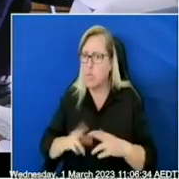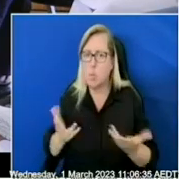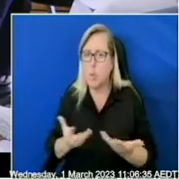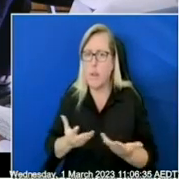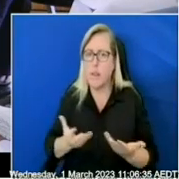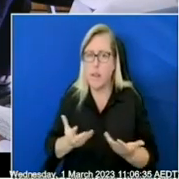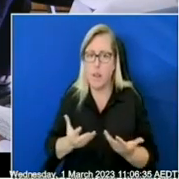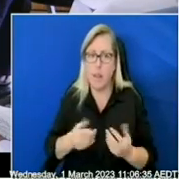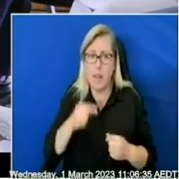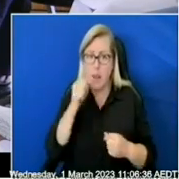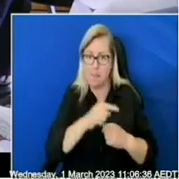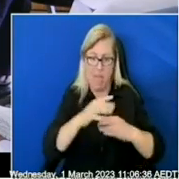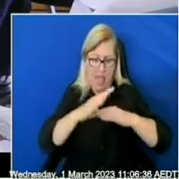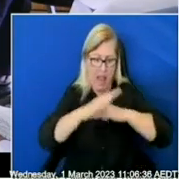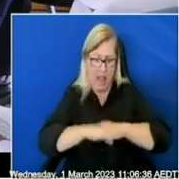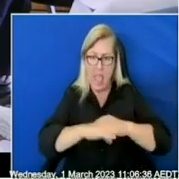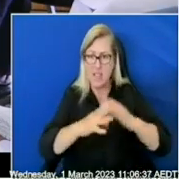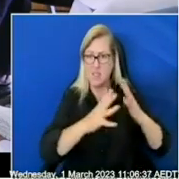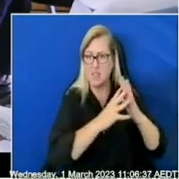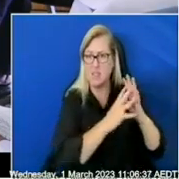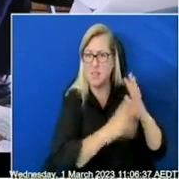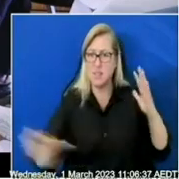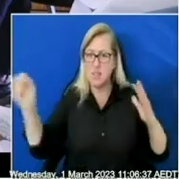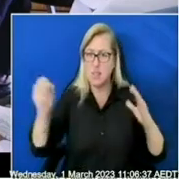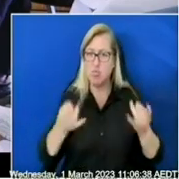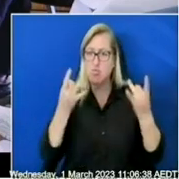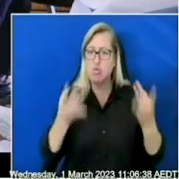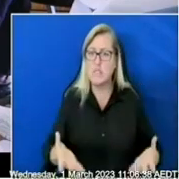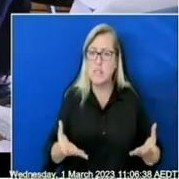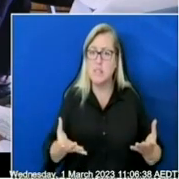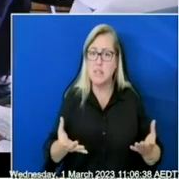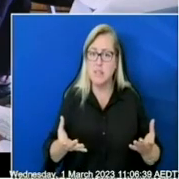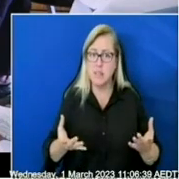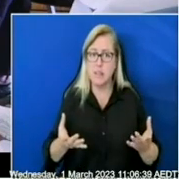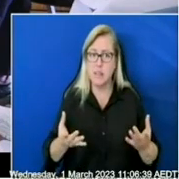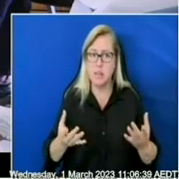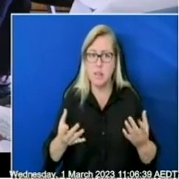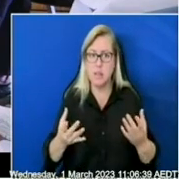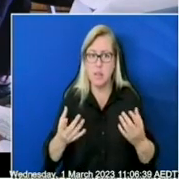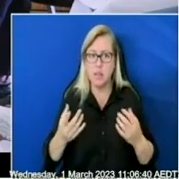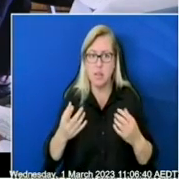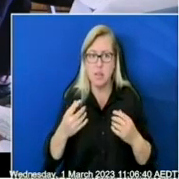the... I'm not even saying, talking about them for all the good things.